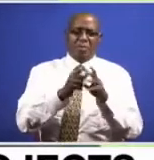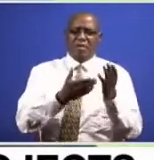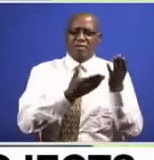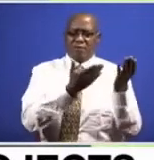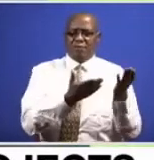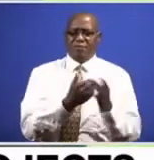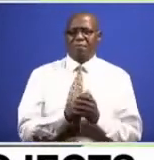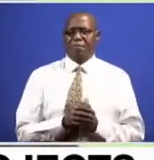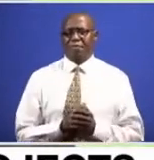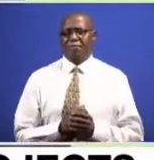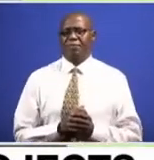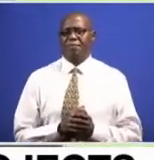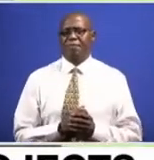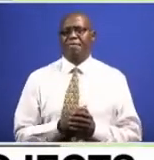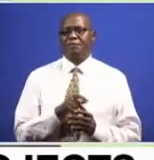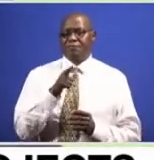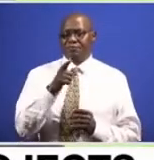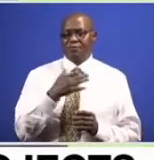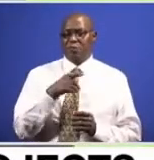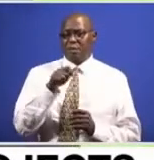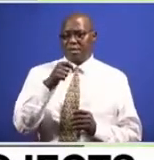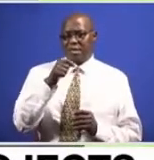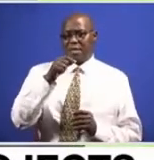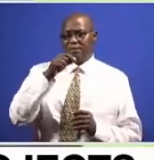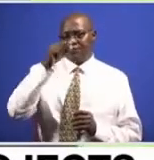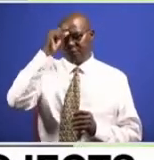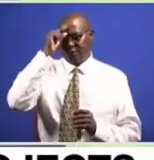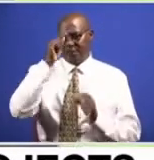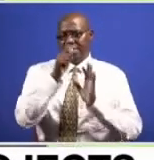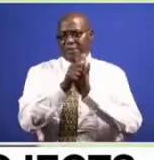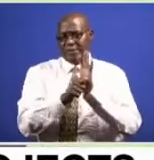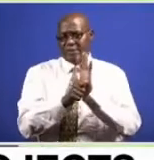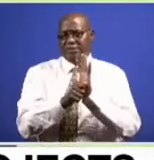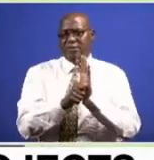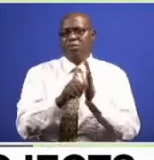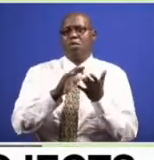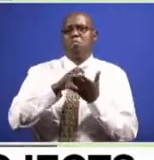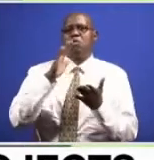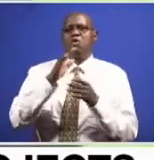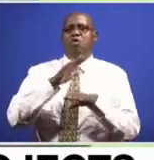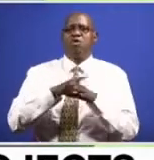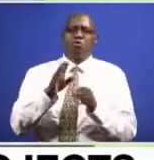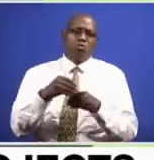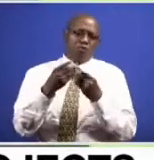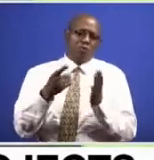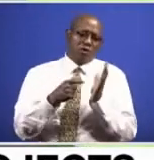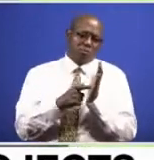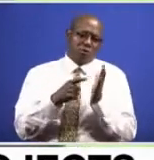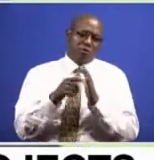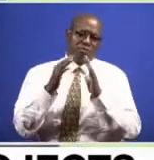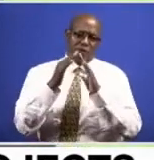our key government agenda, especially on provision of affordable